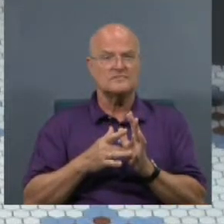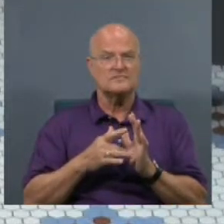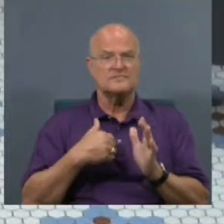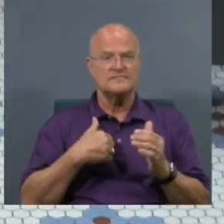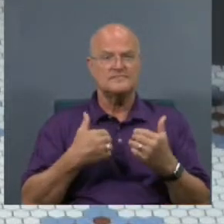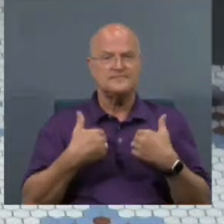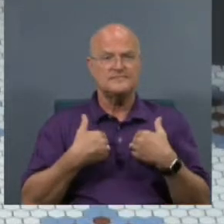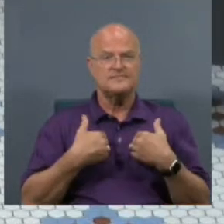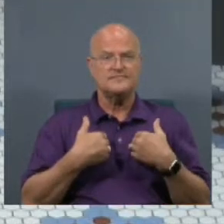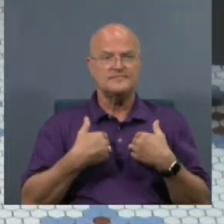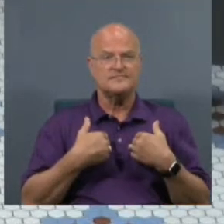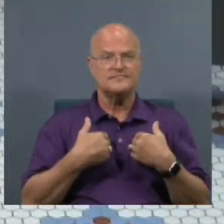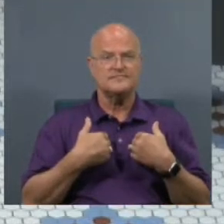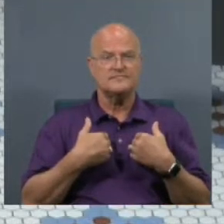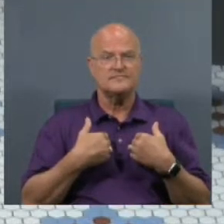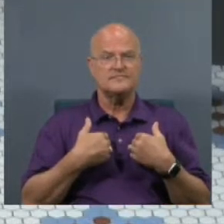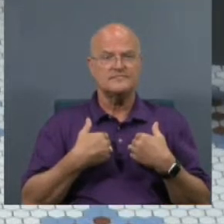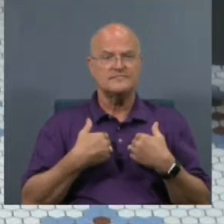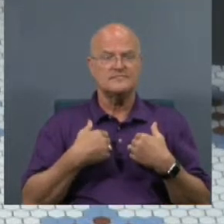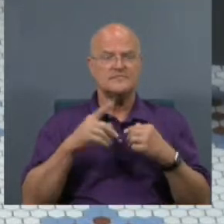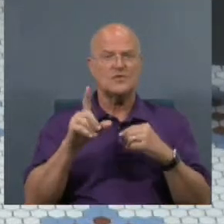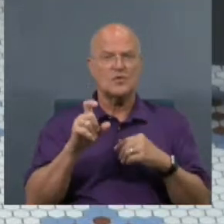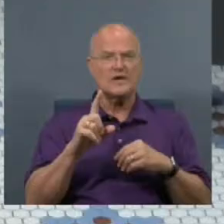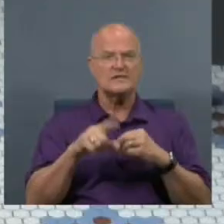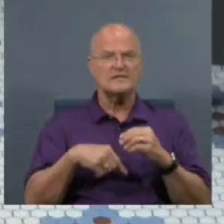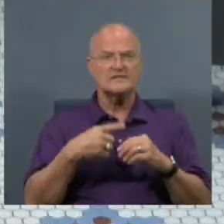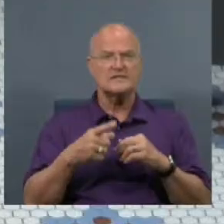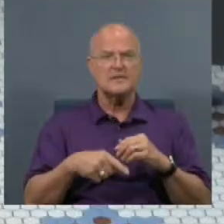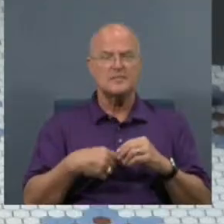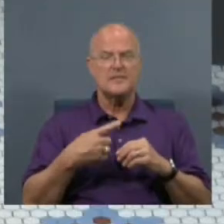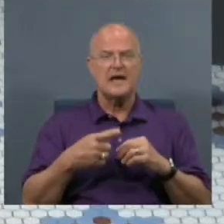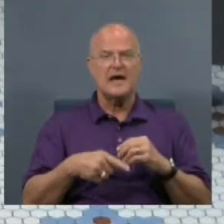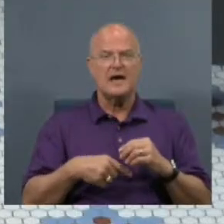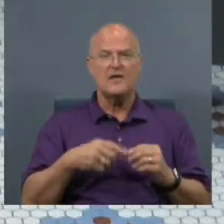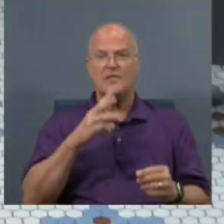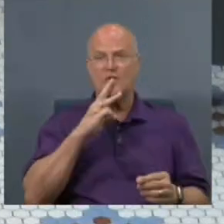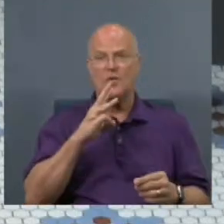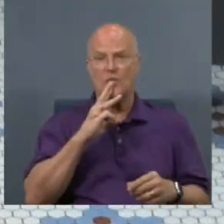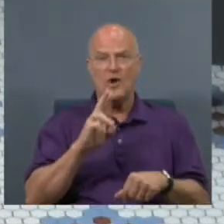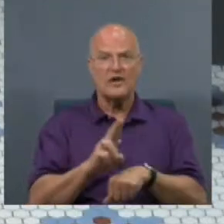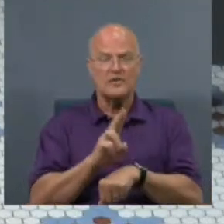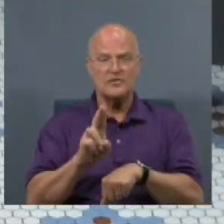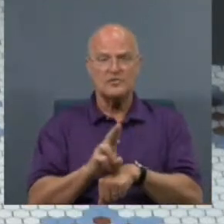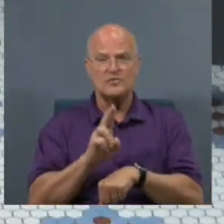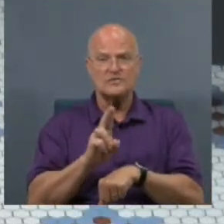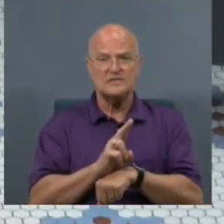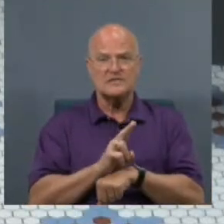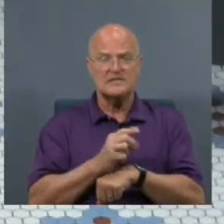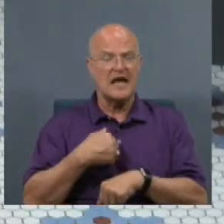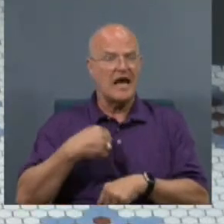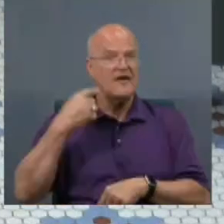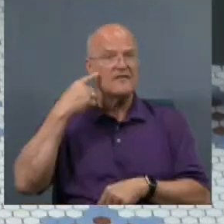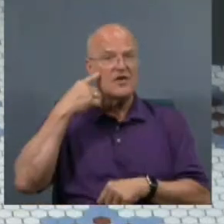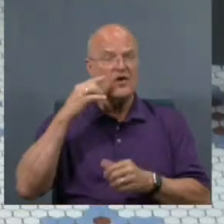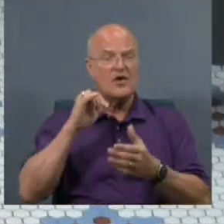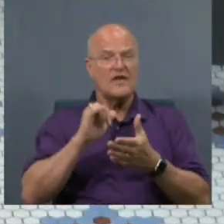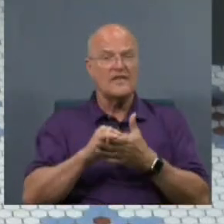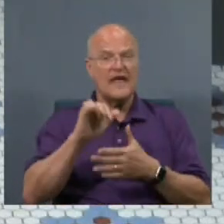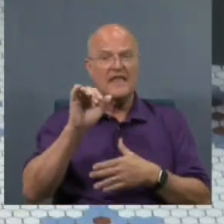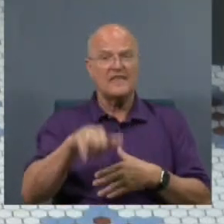I have some questions about the water usage. I've heard that